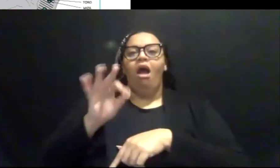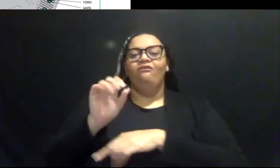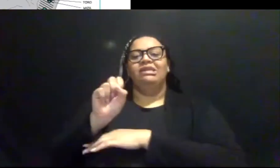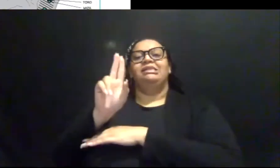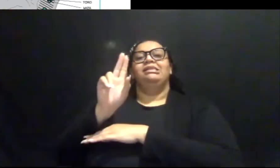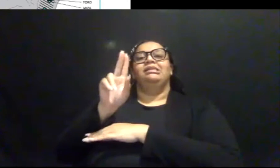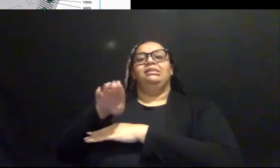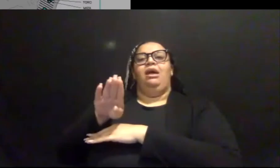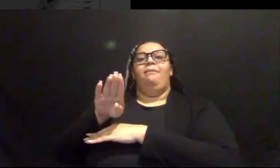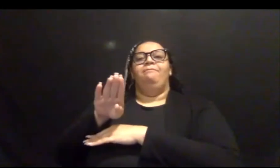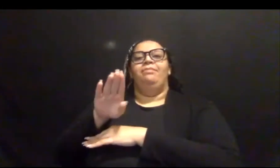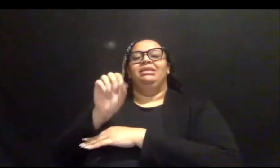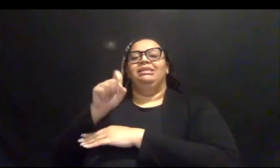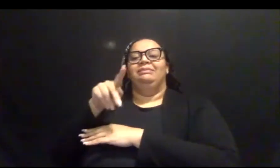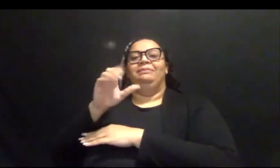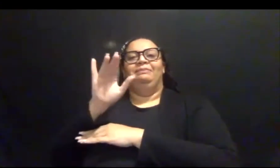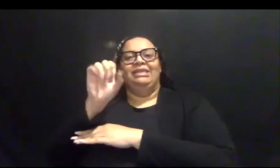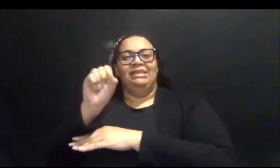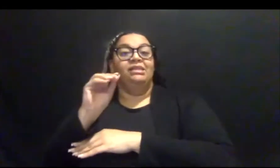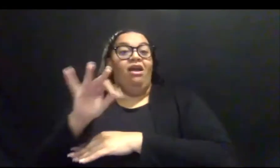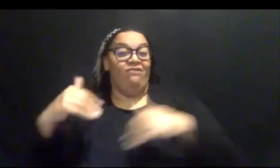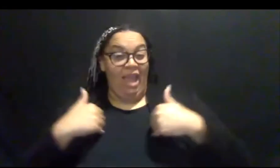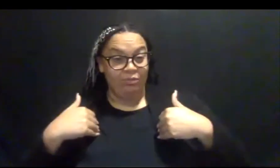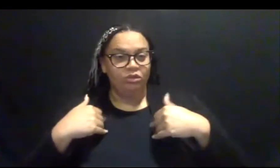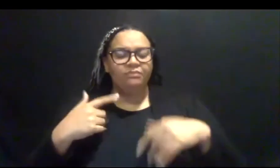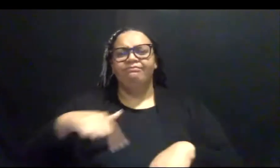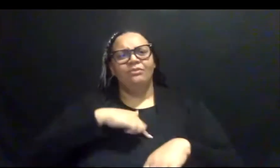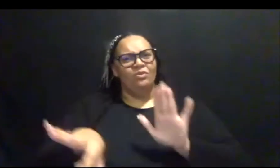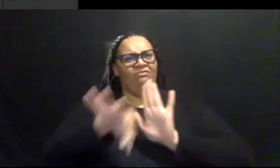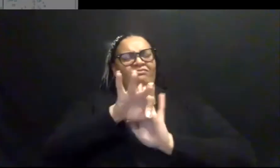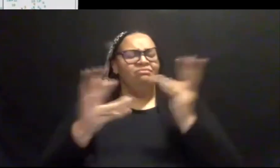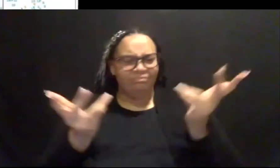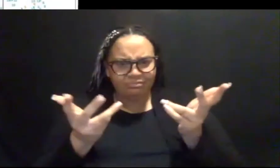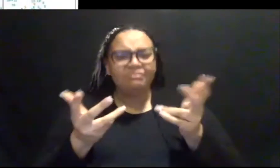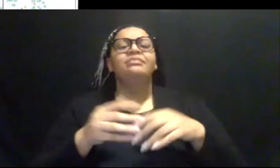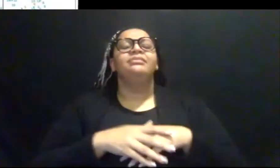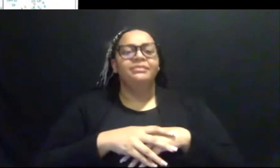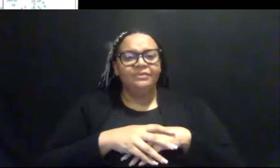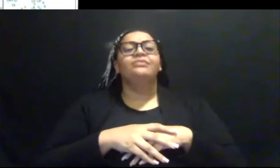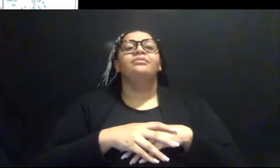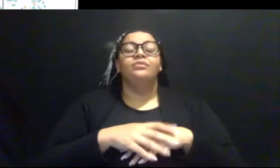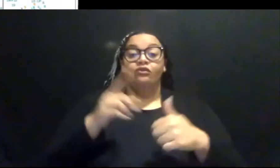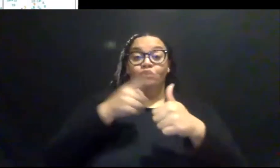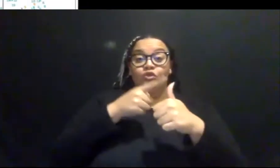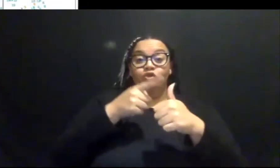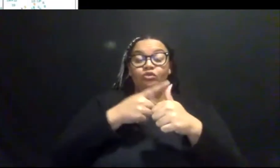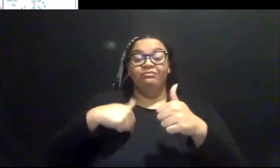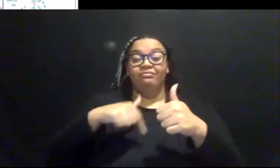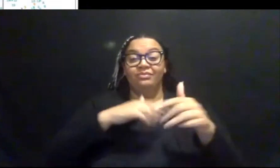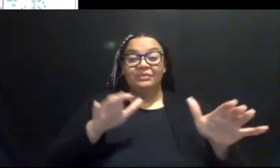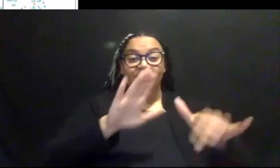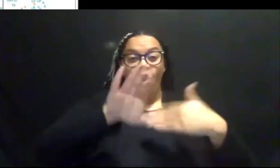in fact subspecies, right? And so what did we find? Is this the case? Well, the first thing we did was we took all